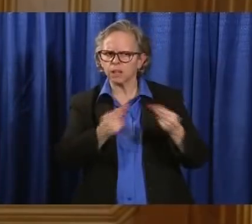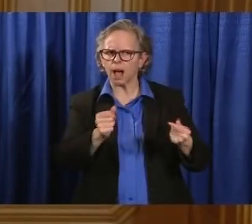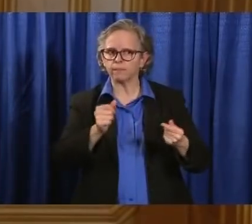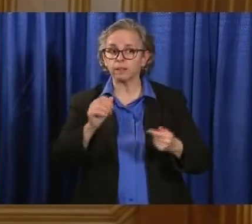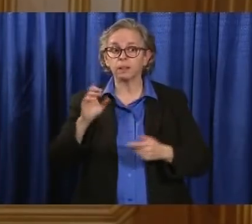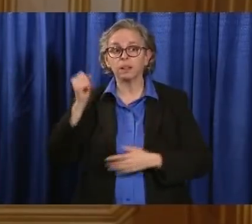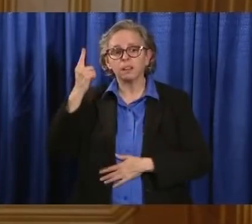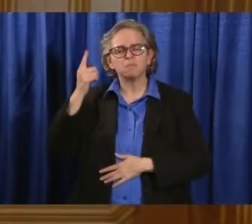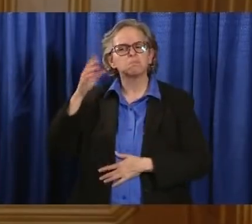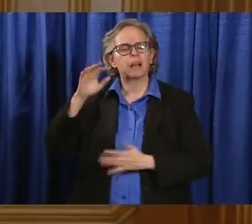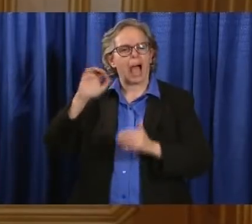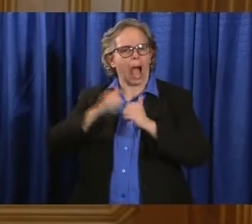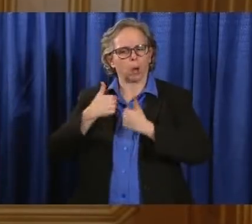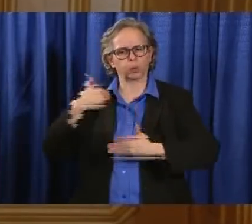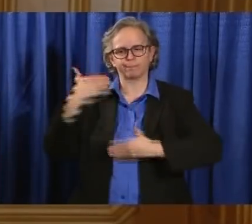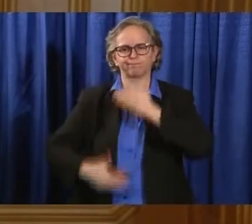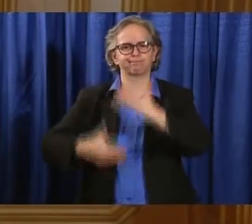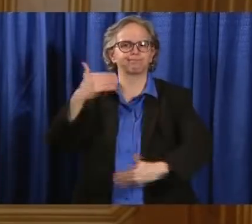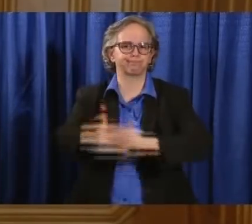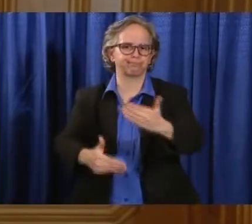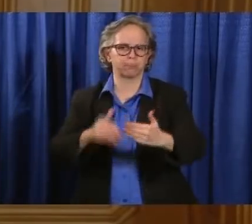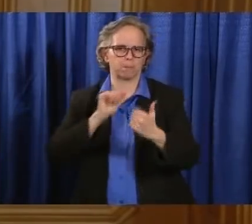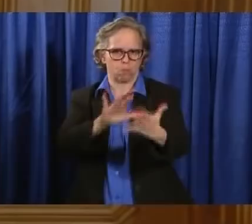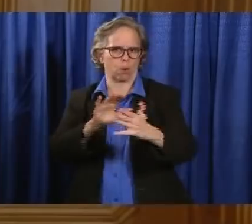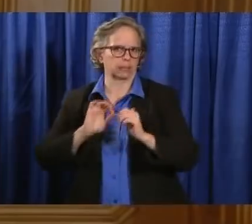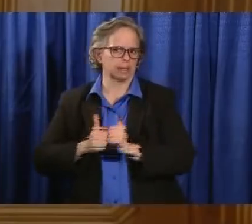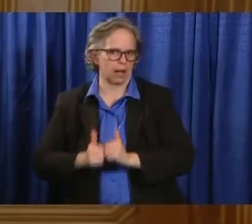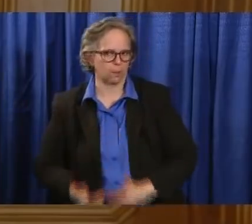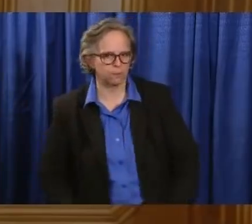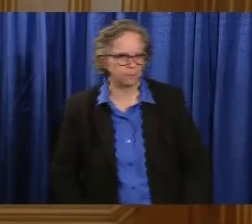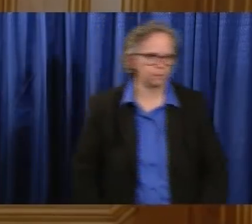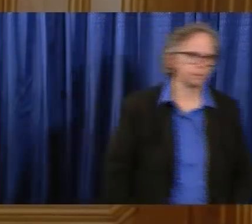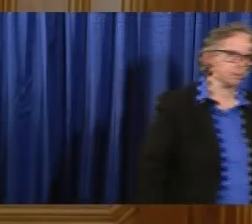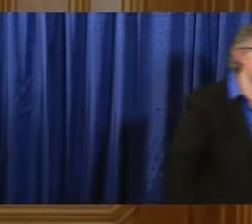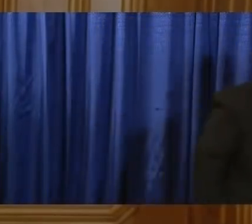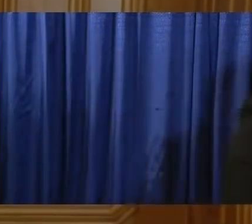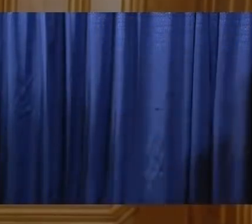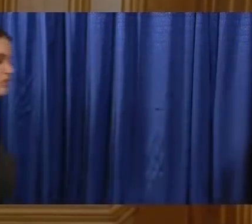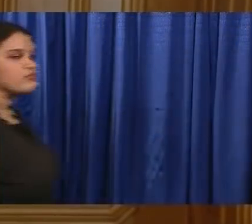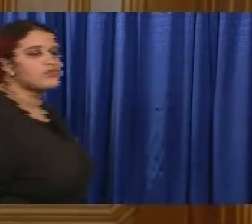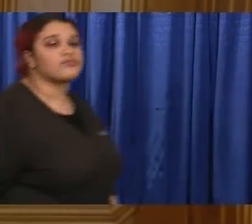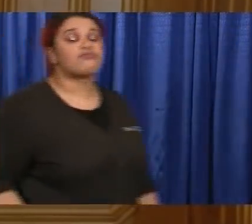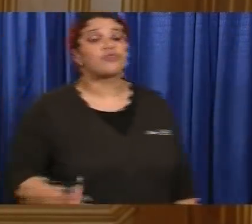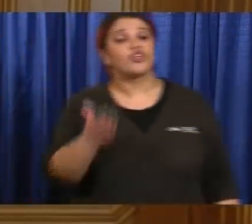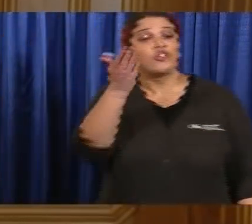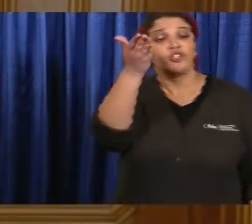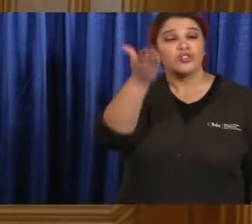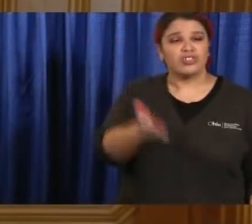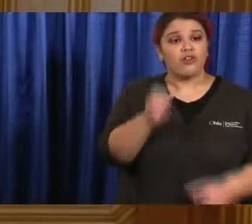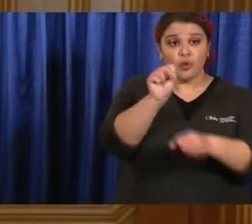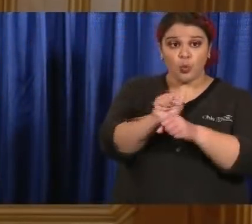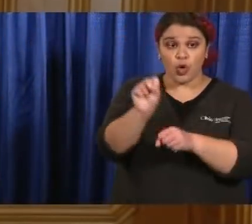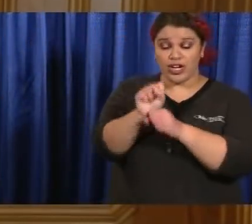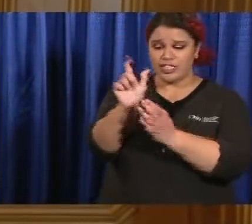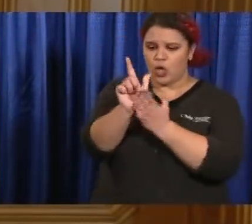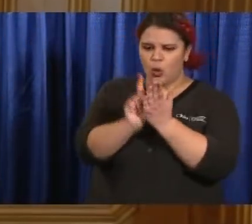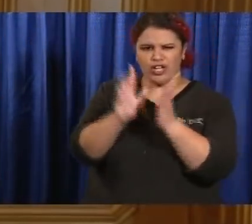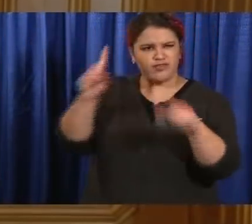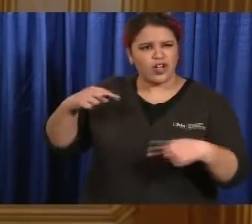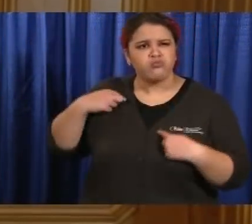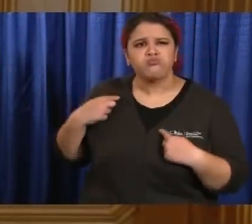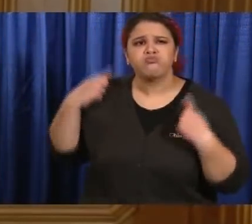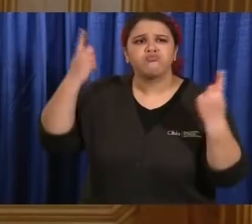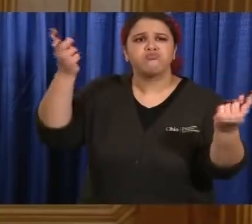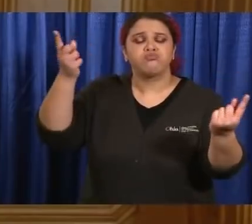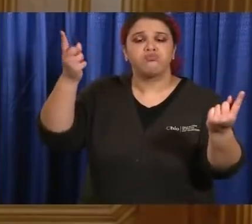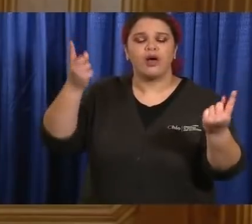Okay. As a lawyer for most of your life, a prosecutor, attorney general, are you comfortable with a process that has no